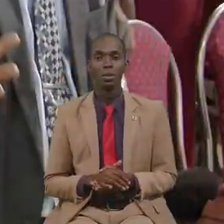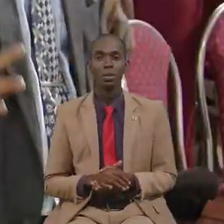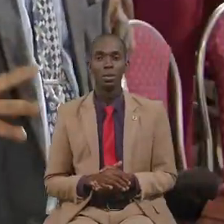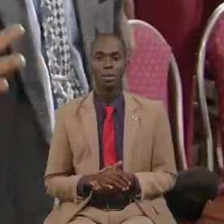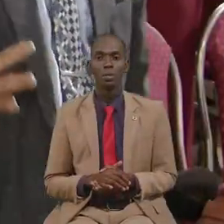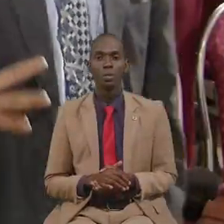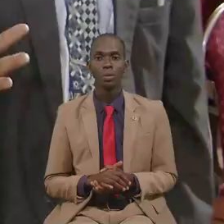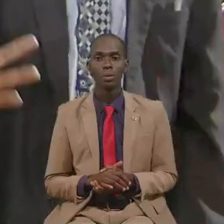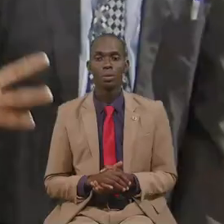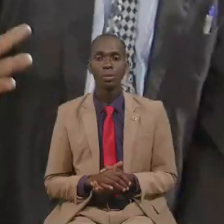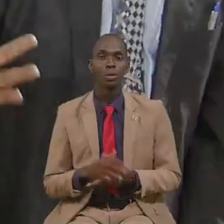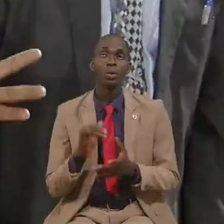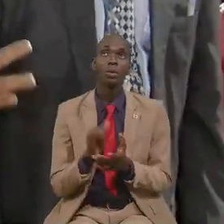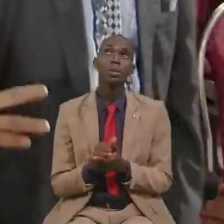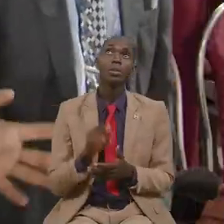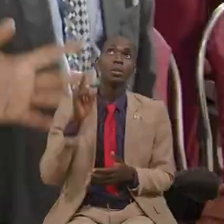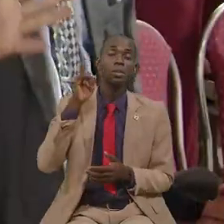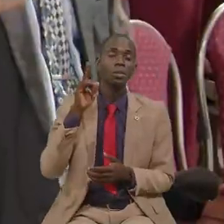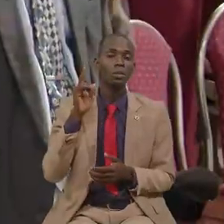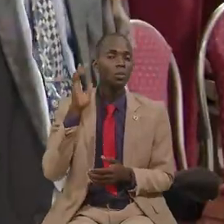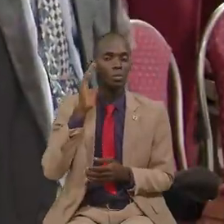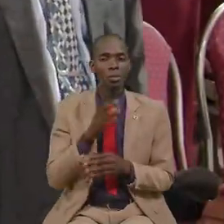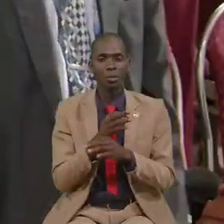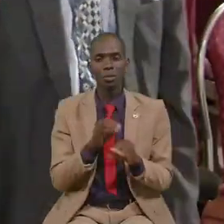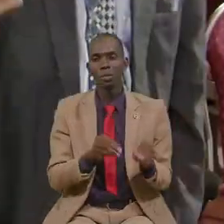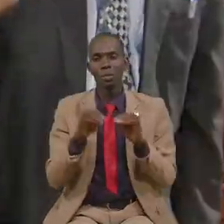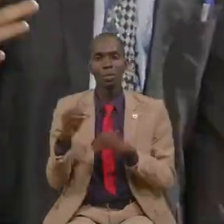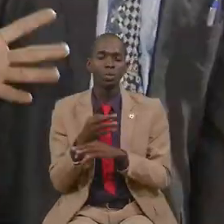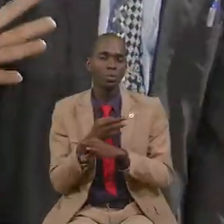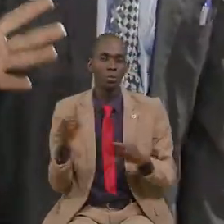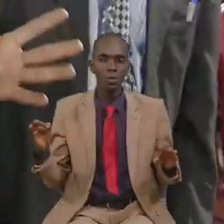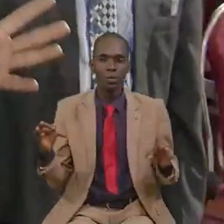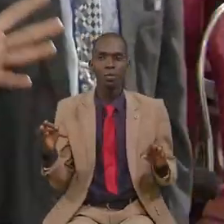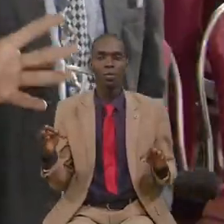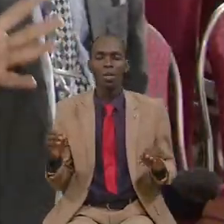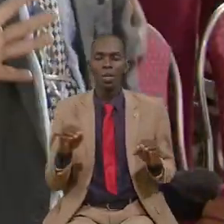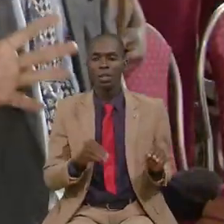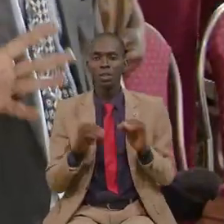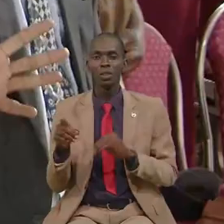Let him free you from every idol.